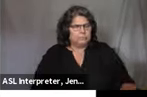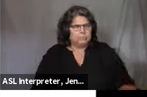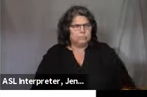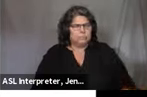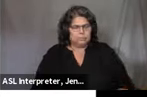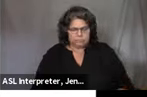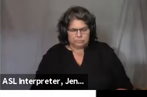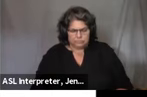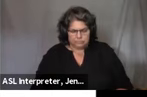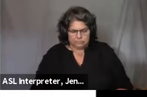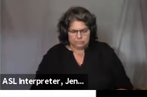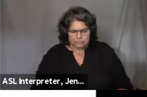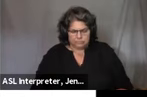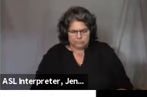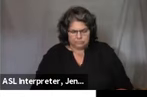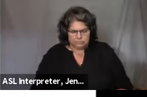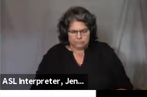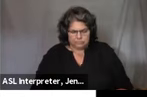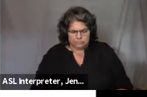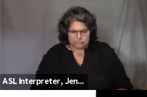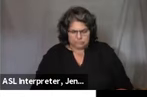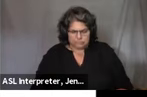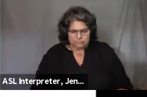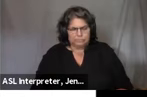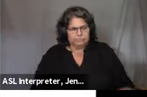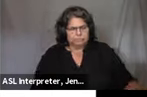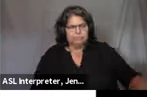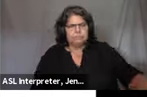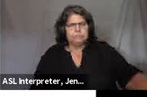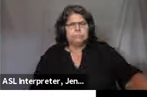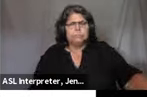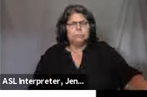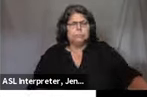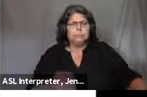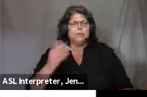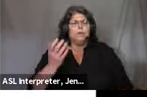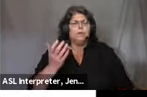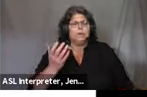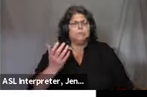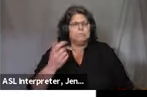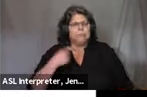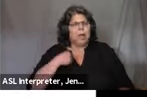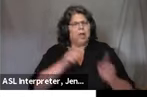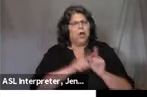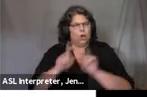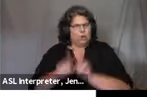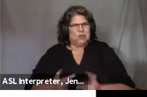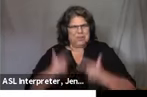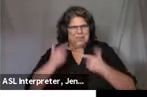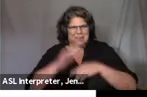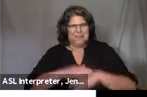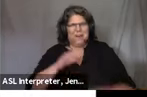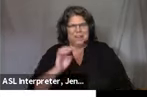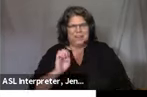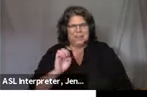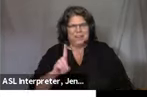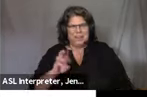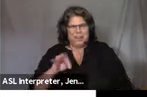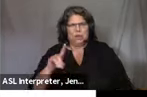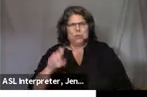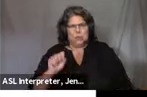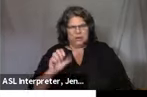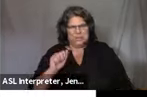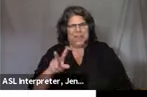Erica? Yes, hi. Ask your question. Yeah, so I too live on Edwards Avenue, just like Frank does, and have